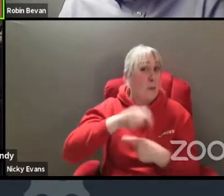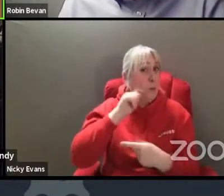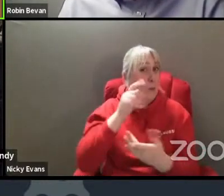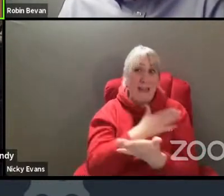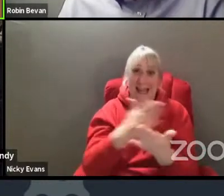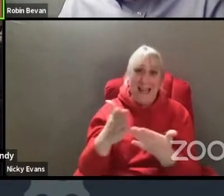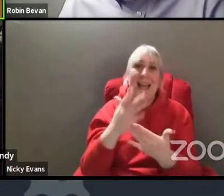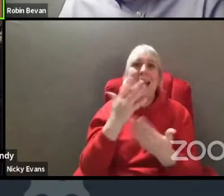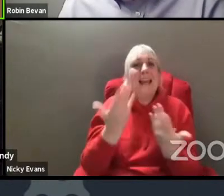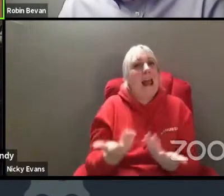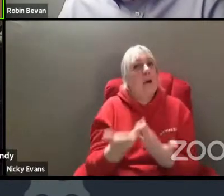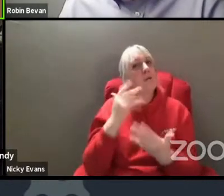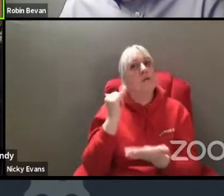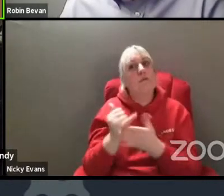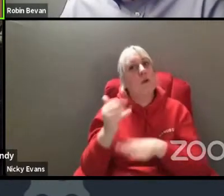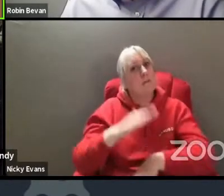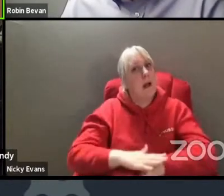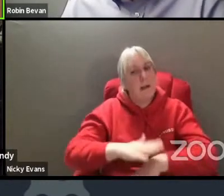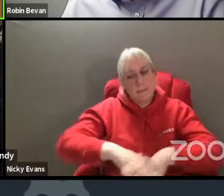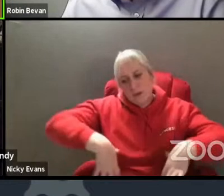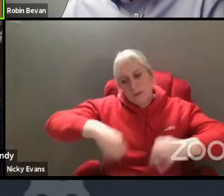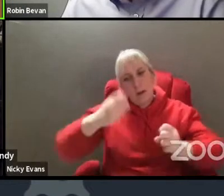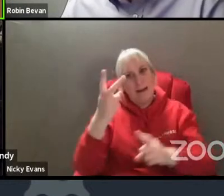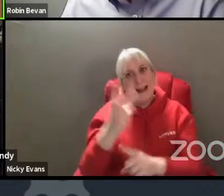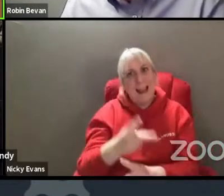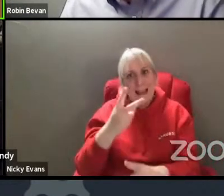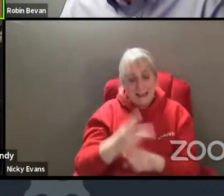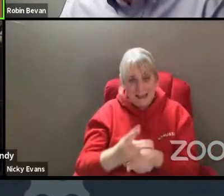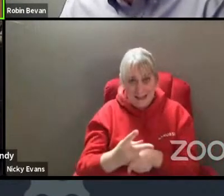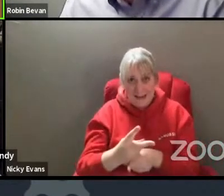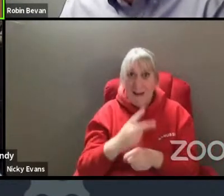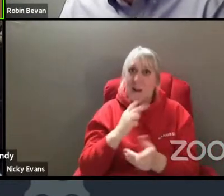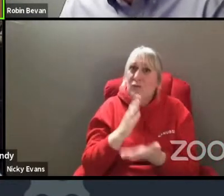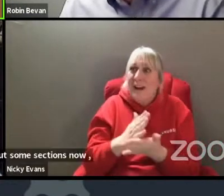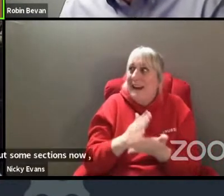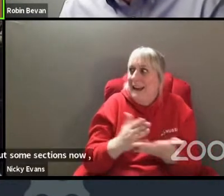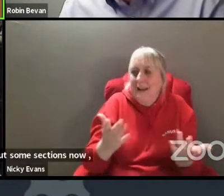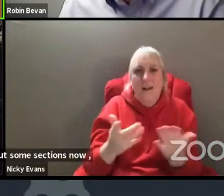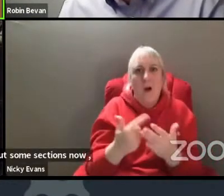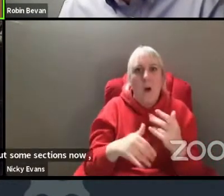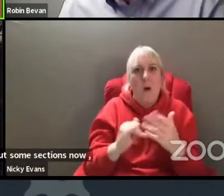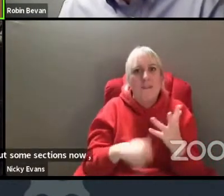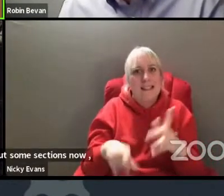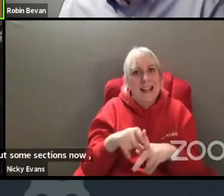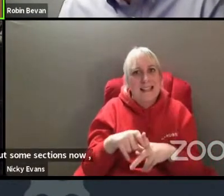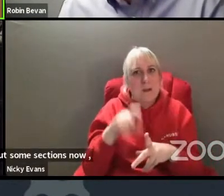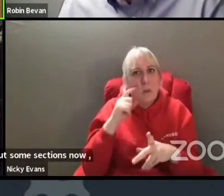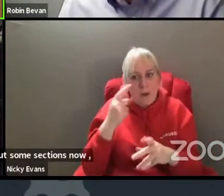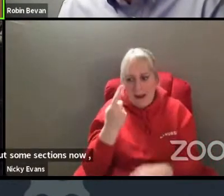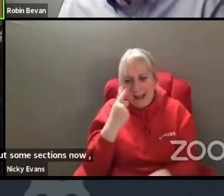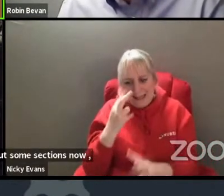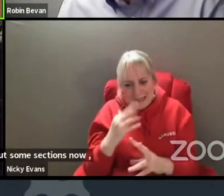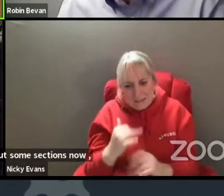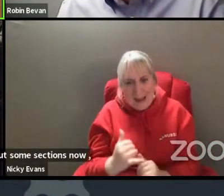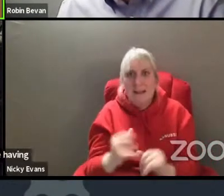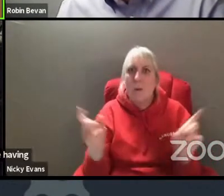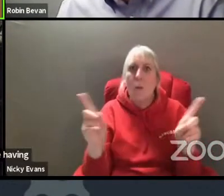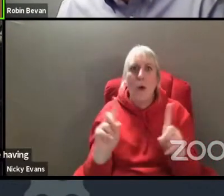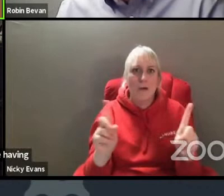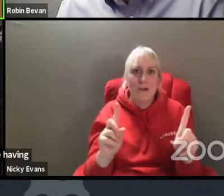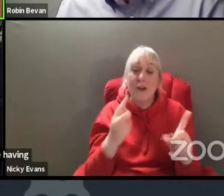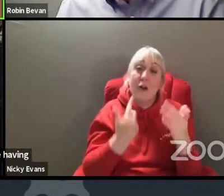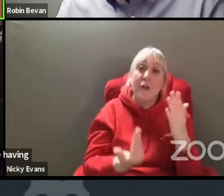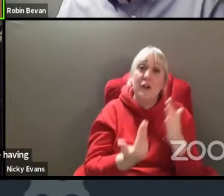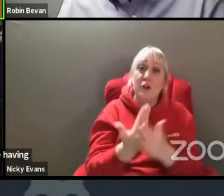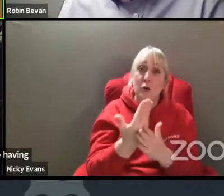inspections. I mean, it would be very difficult to know what they would be inspecting against, because the new inspection framework is